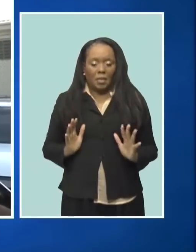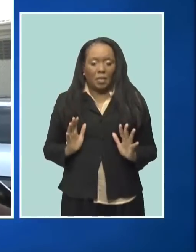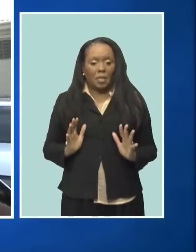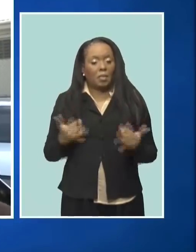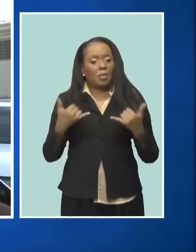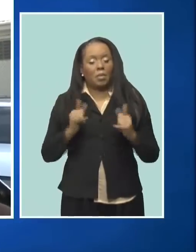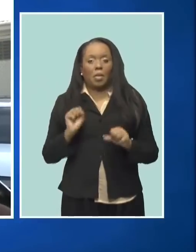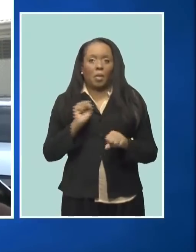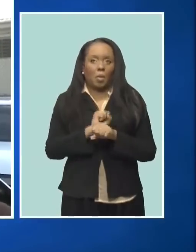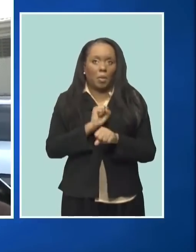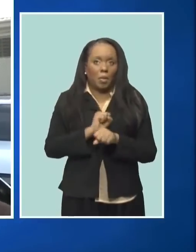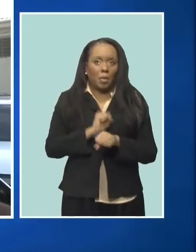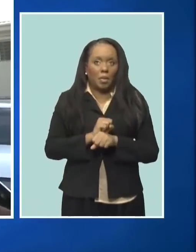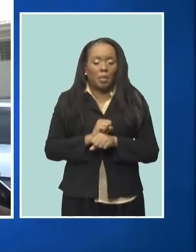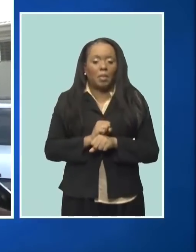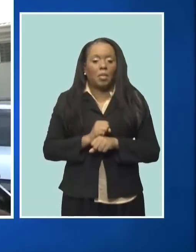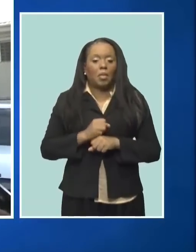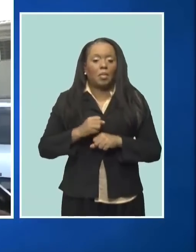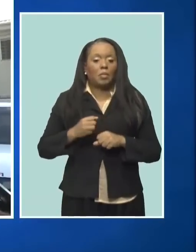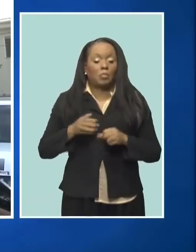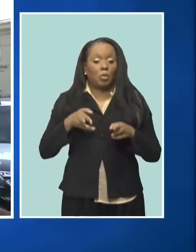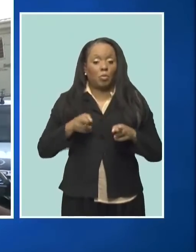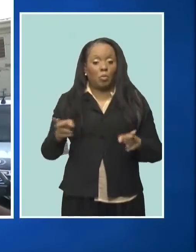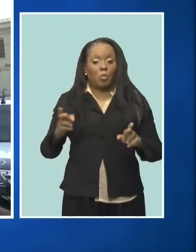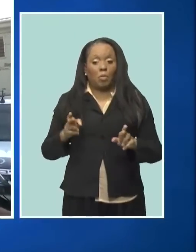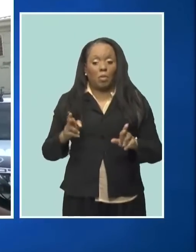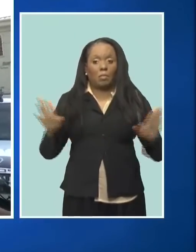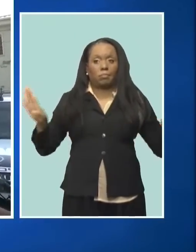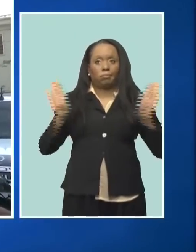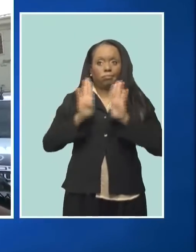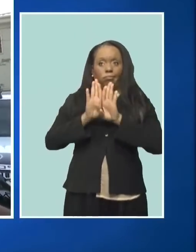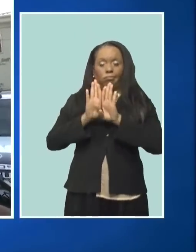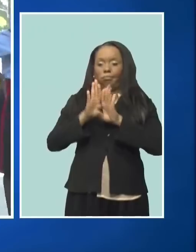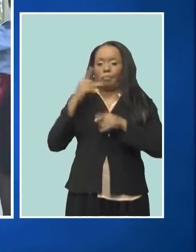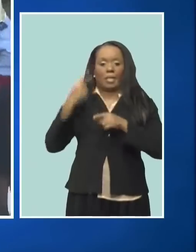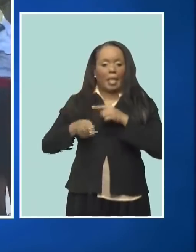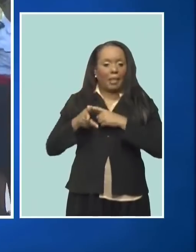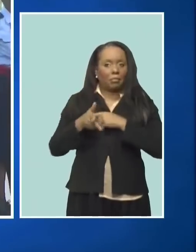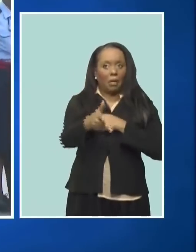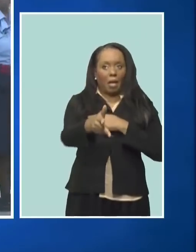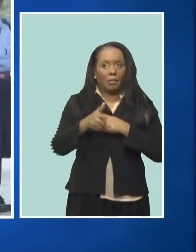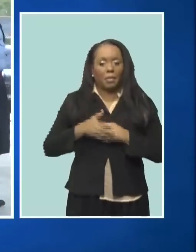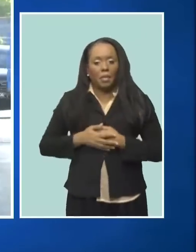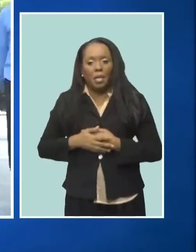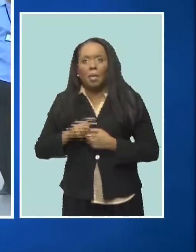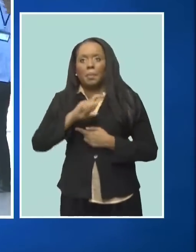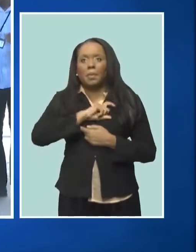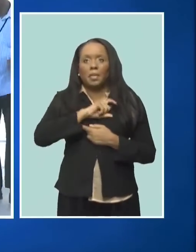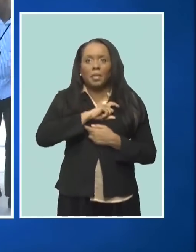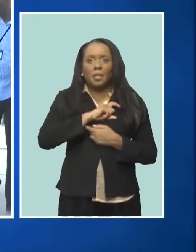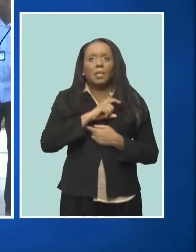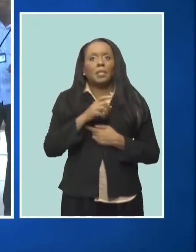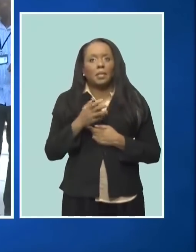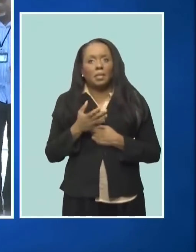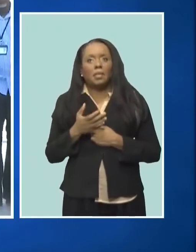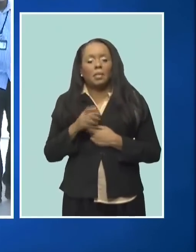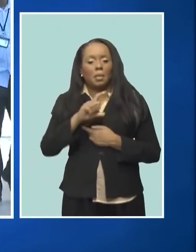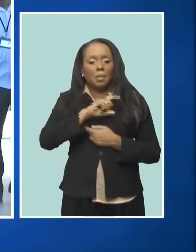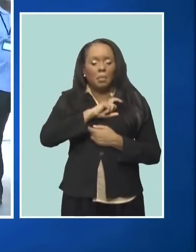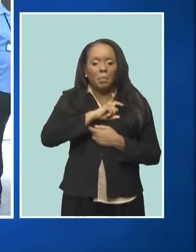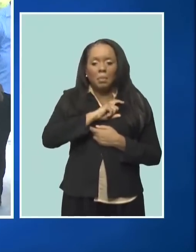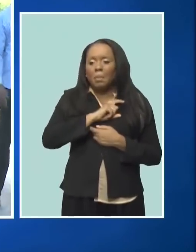have our work to do. We've closed the road to do the investigation. Innes says police officers and the Sergeant Rochester's